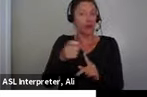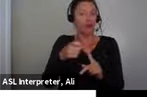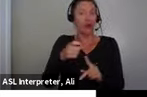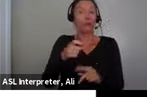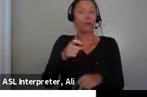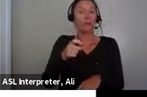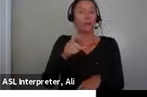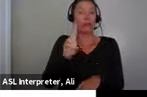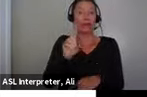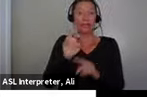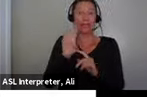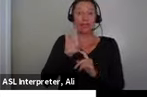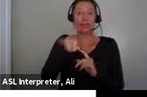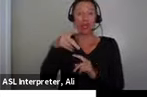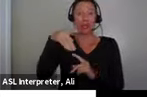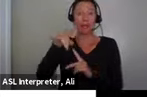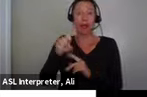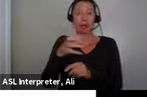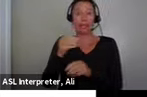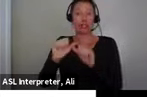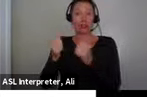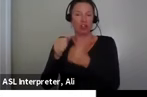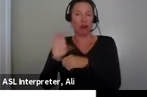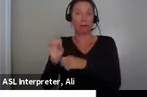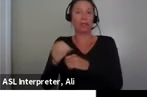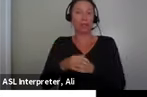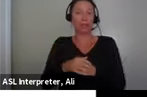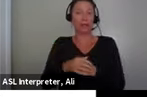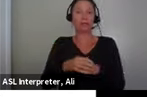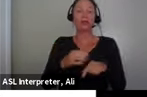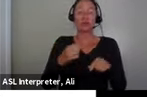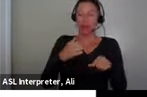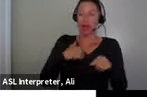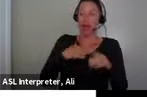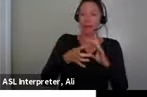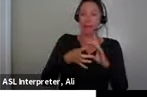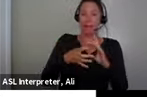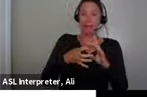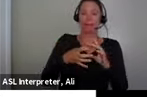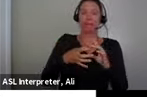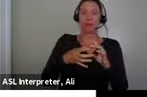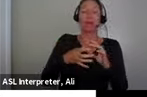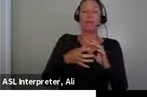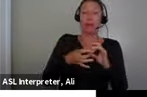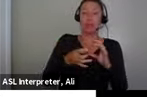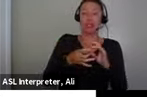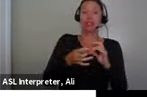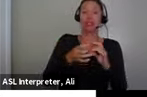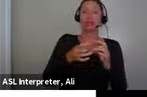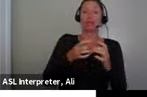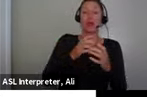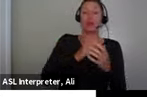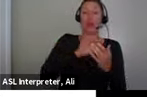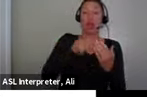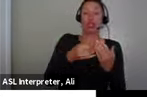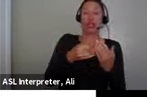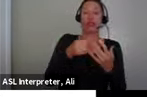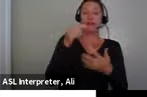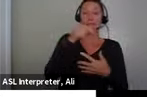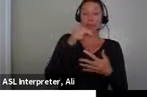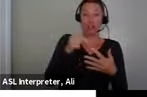Associates. So I mentioned project features in my last response,